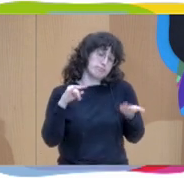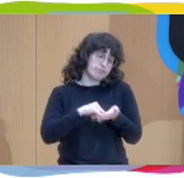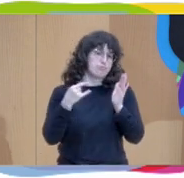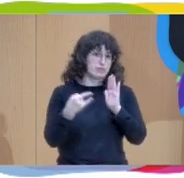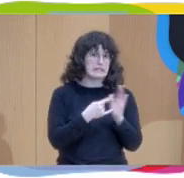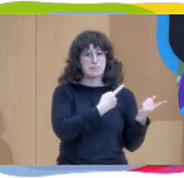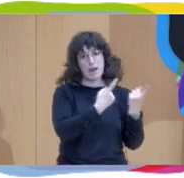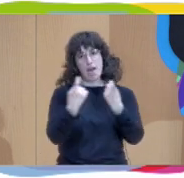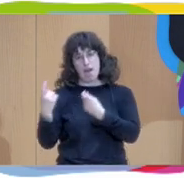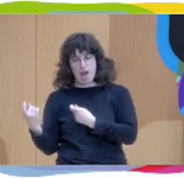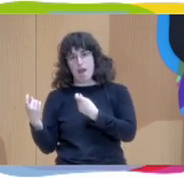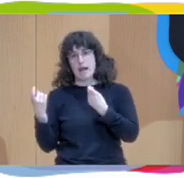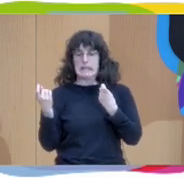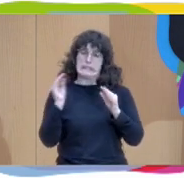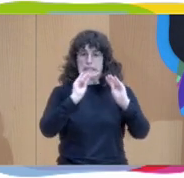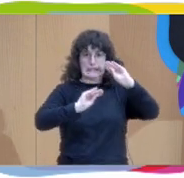factor for the participants.